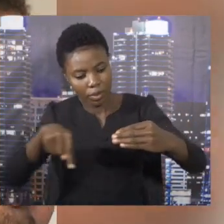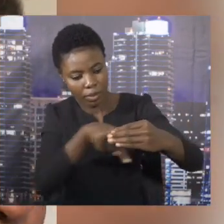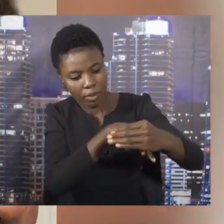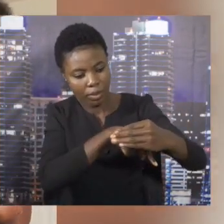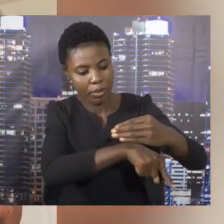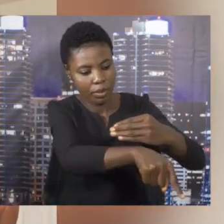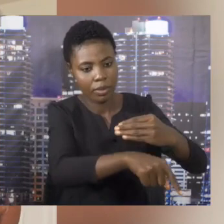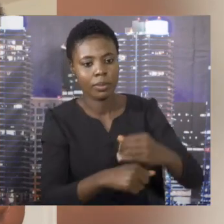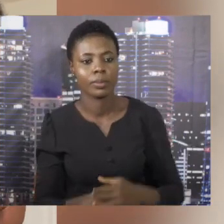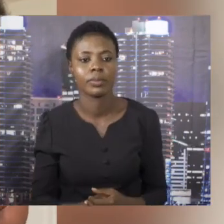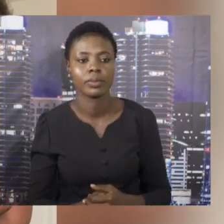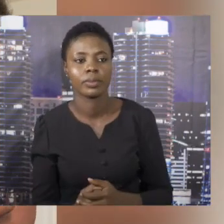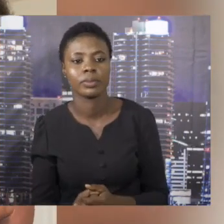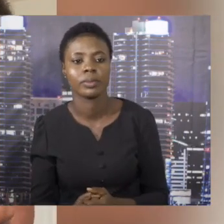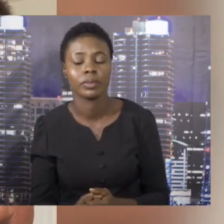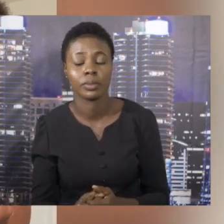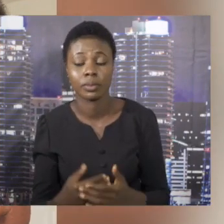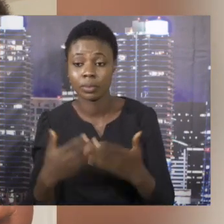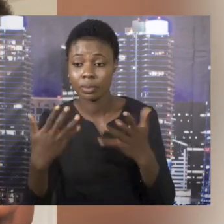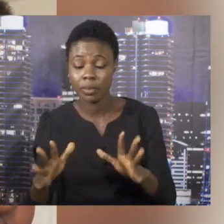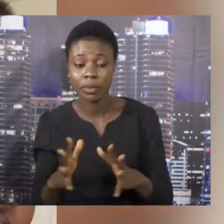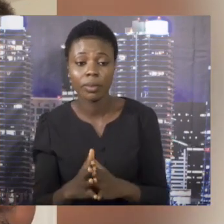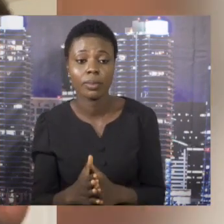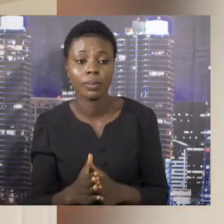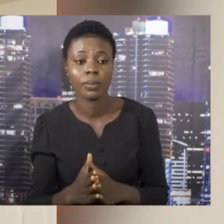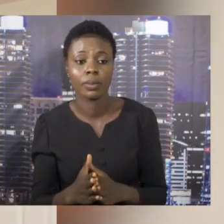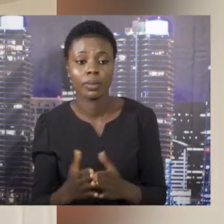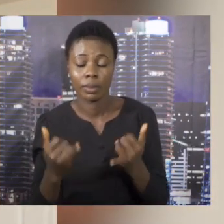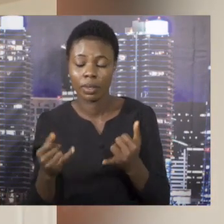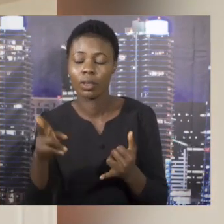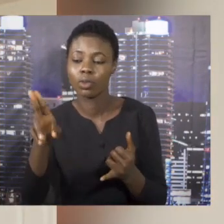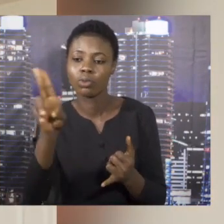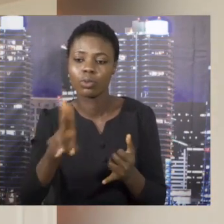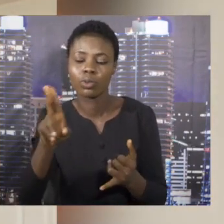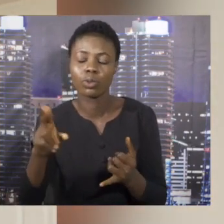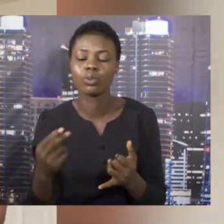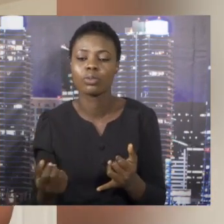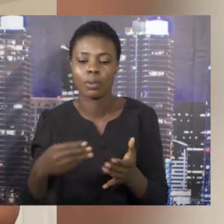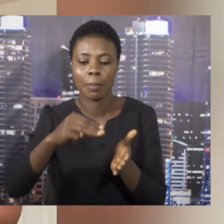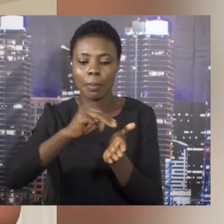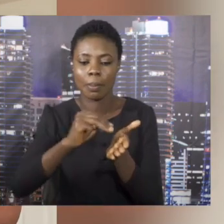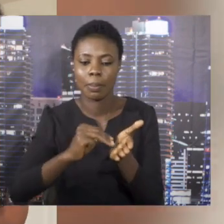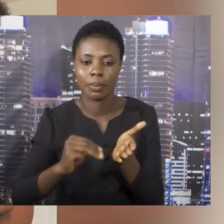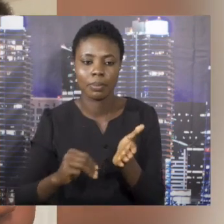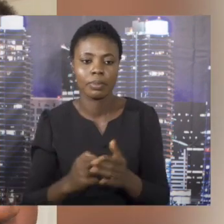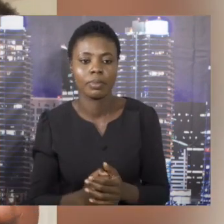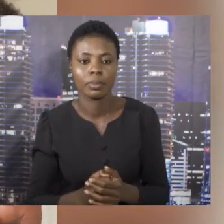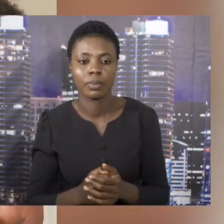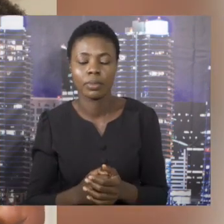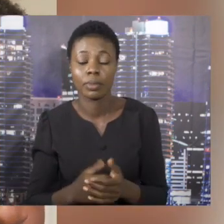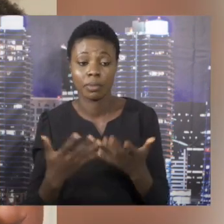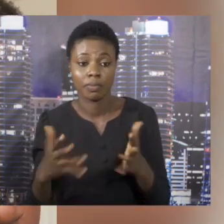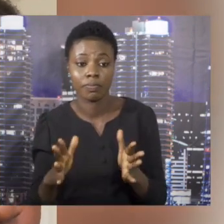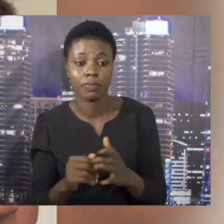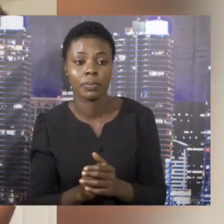those shapes. And so after doing that, you can use marker after using pencil to trace them. And after doing that, you